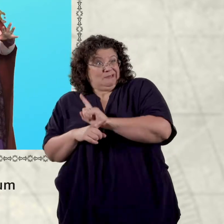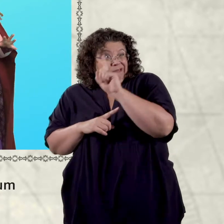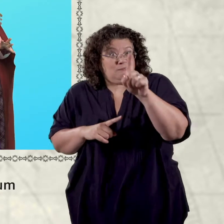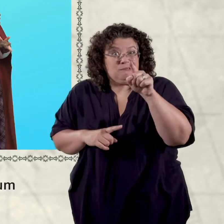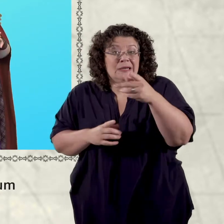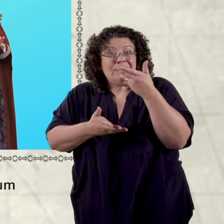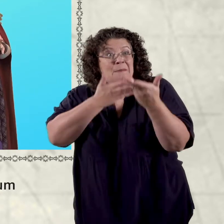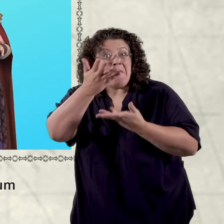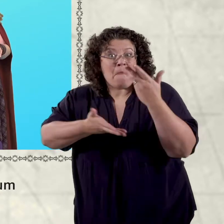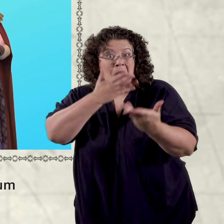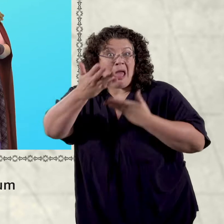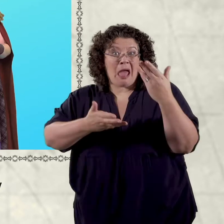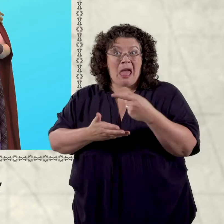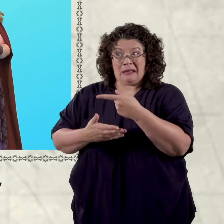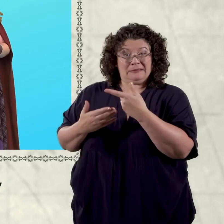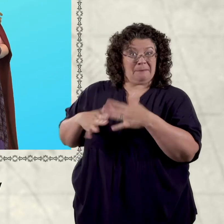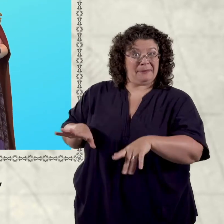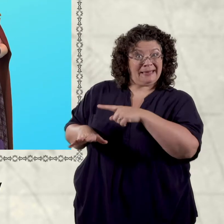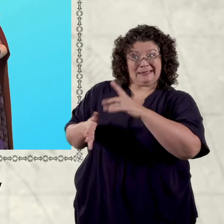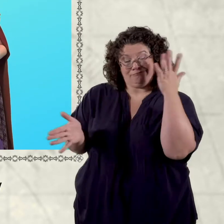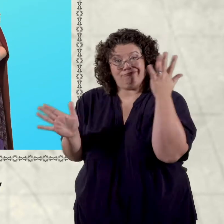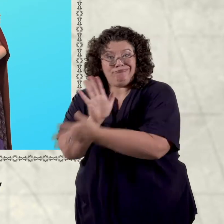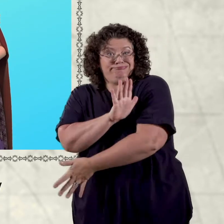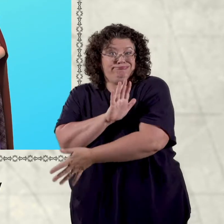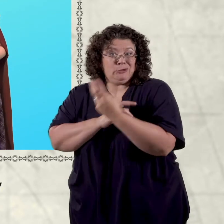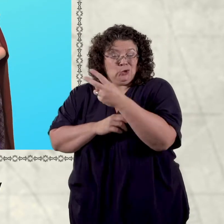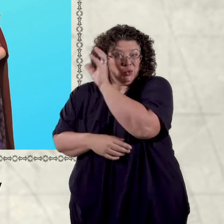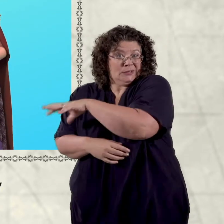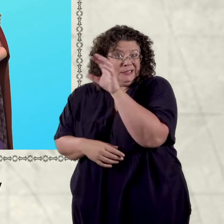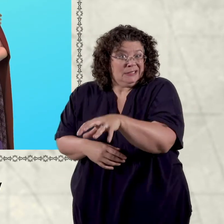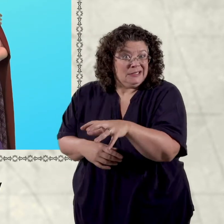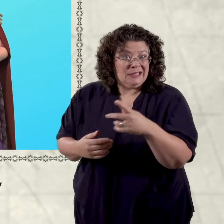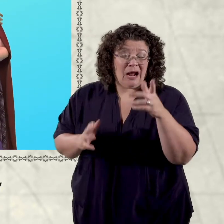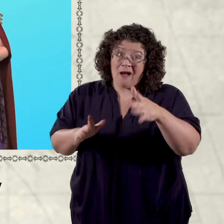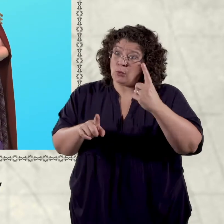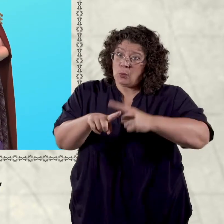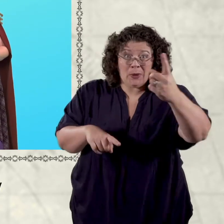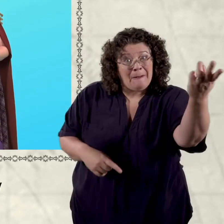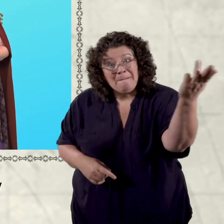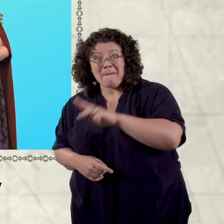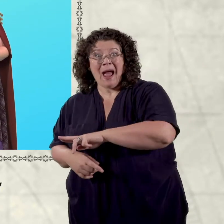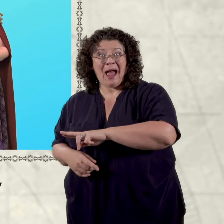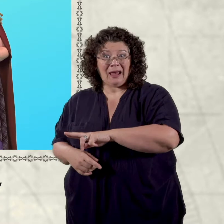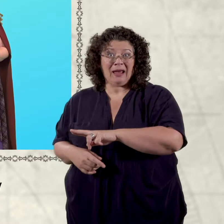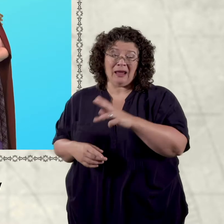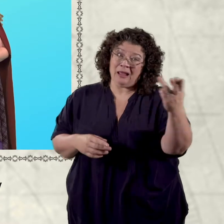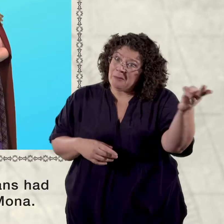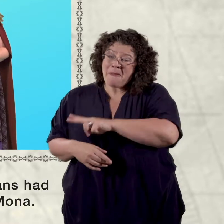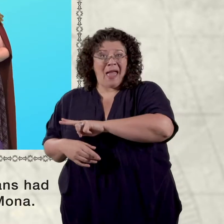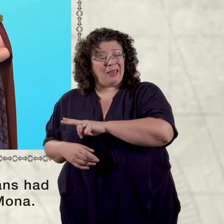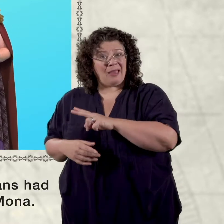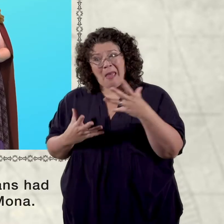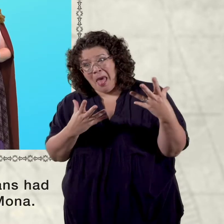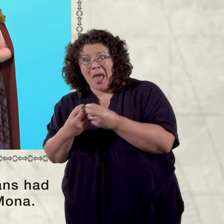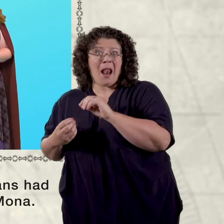had both been destroyed. They had to return immediately to the rest of their people. However,